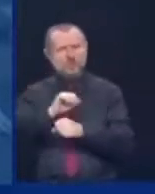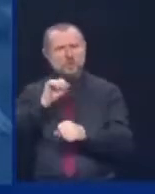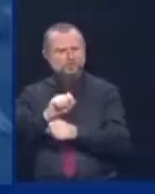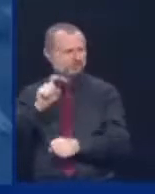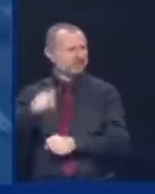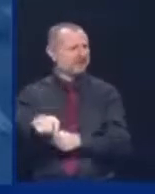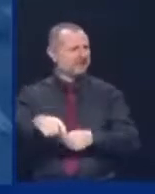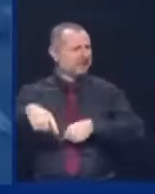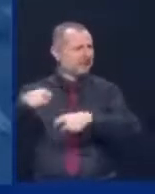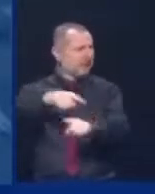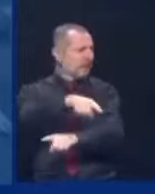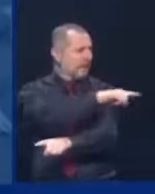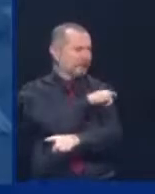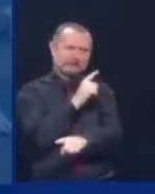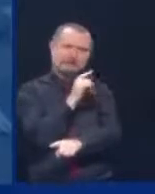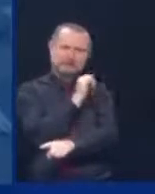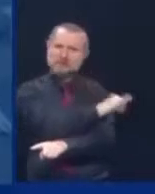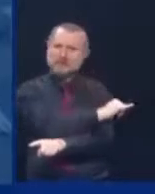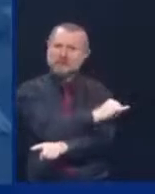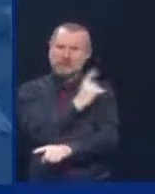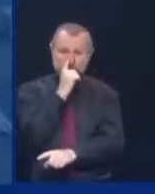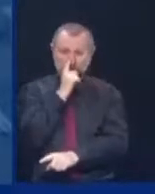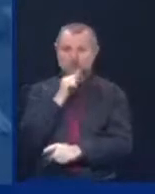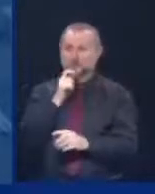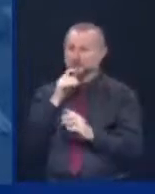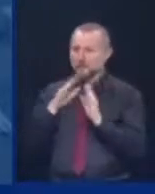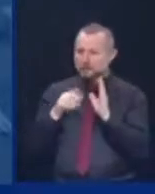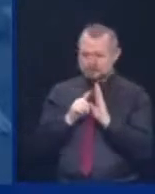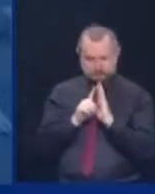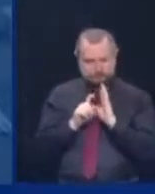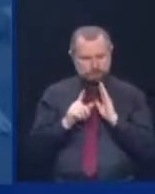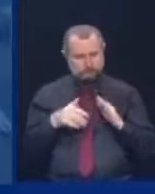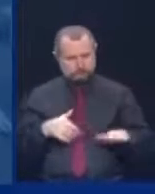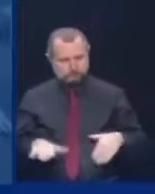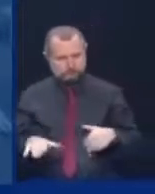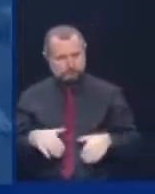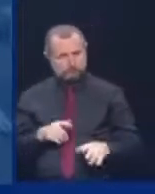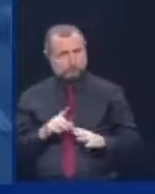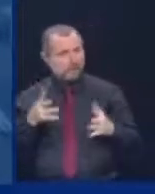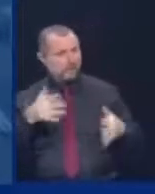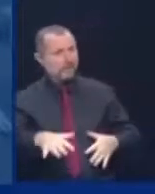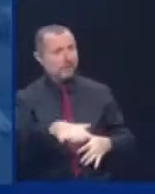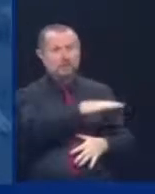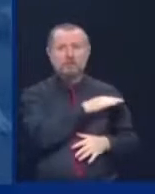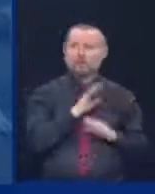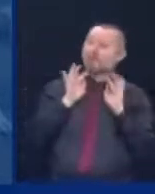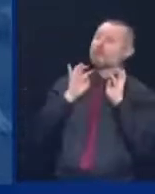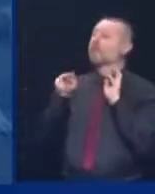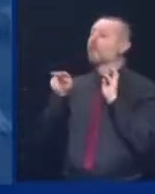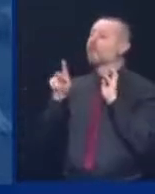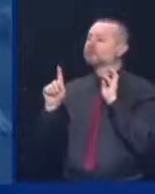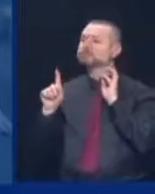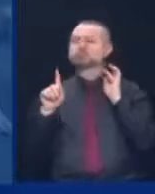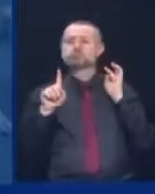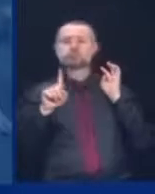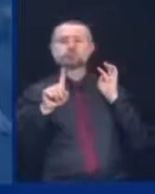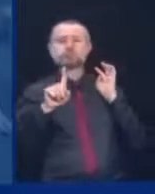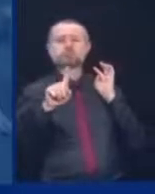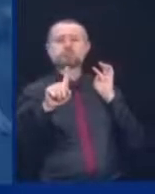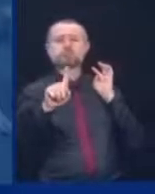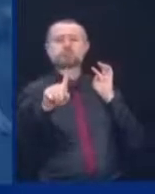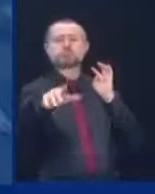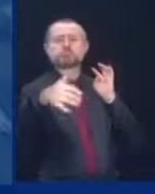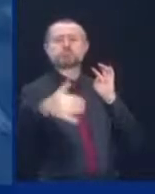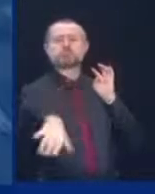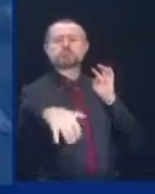and you have to leave your house so everybody else can stay home. What a beautiful gesture.